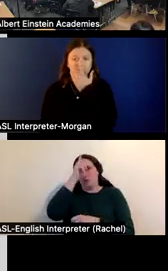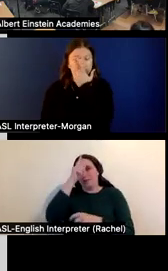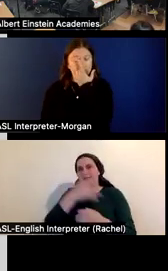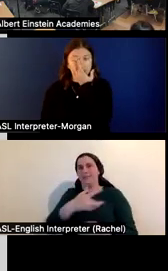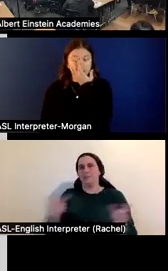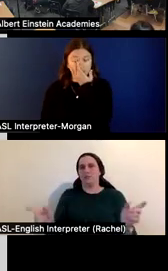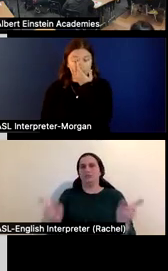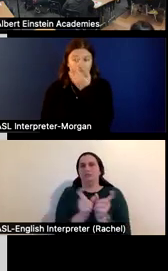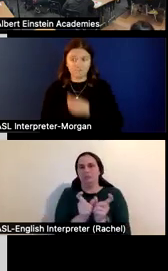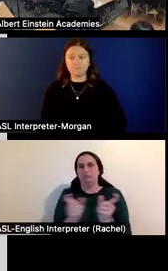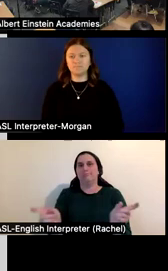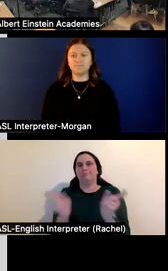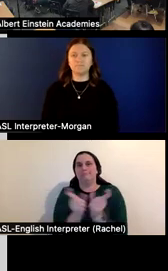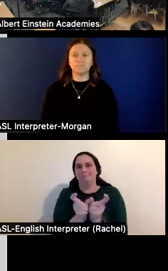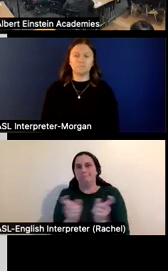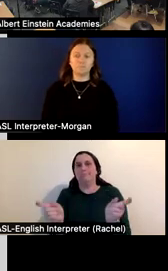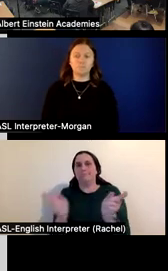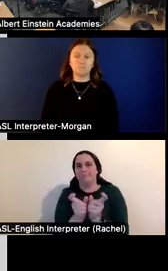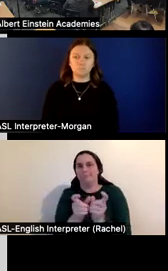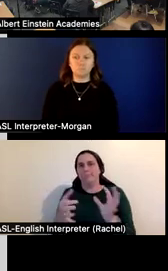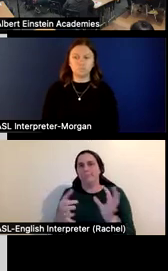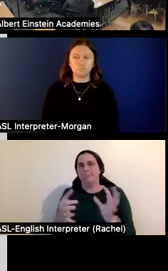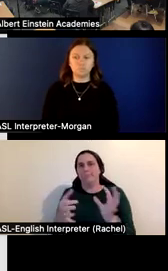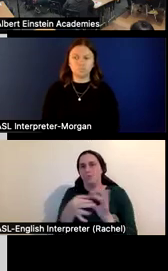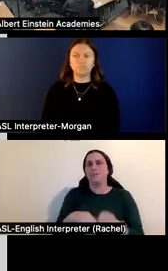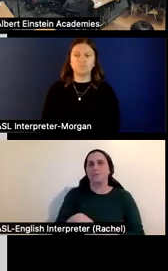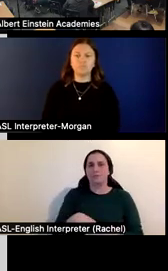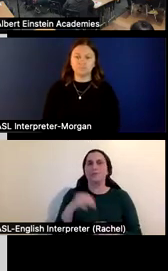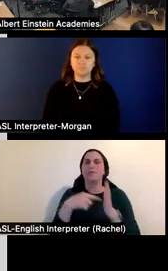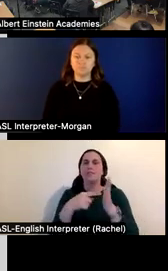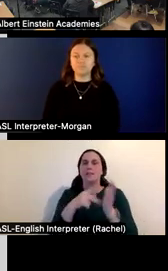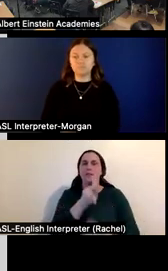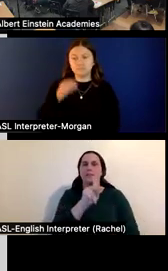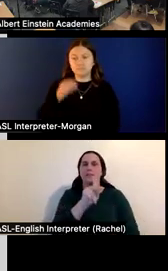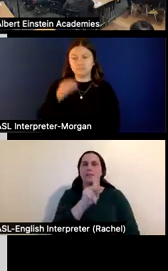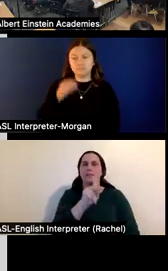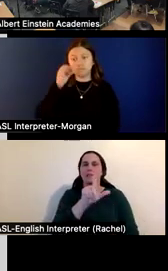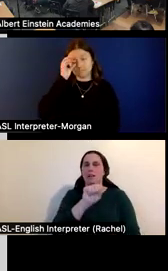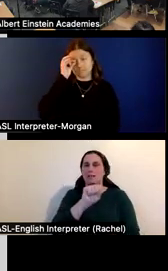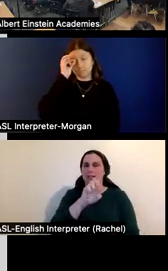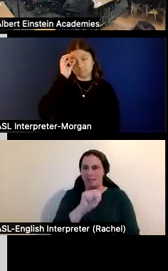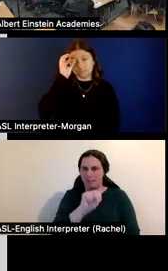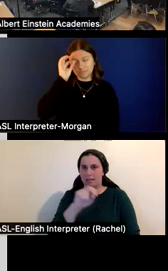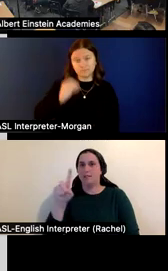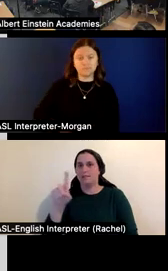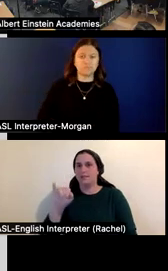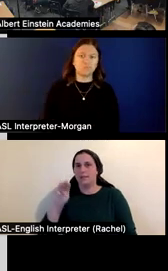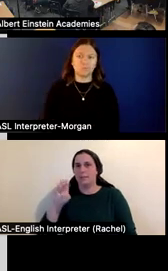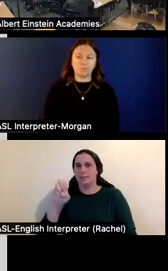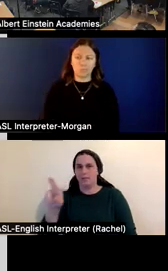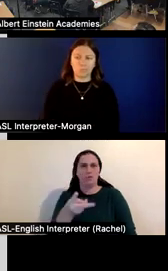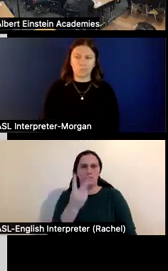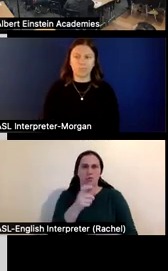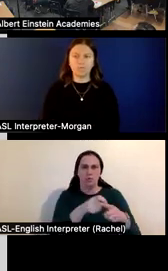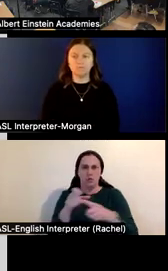have to know, like, remember, like those? Yeah, yeah, There's uh-huh. no rules around. no, I mean, it's really like, Okay, when we say